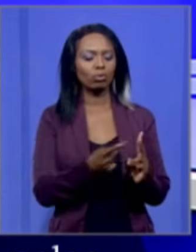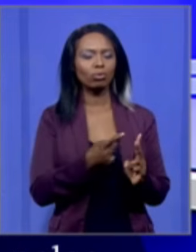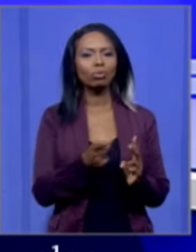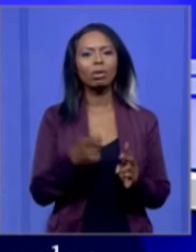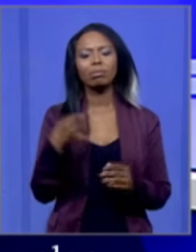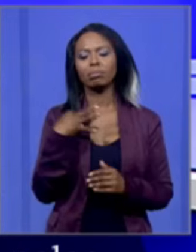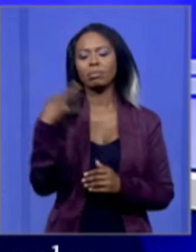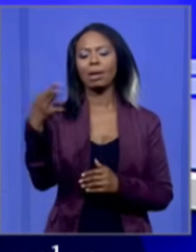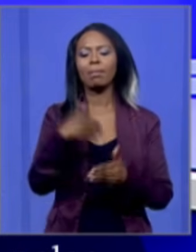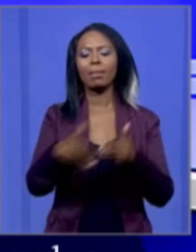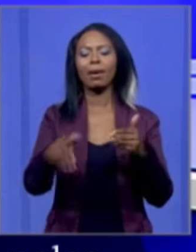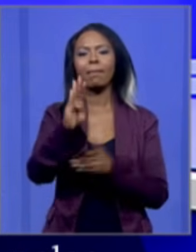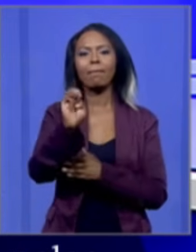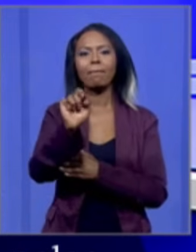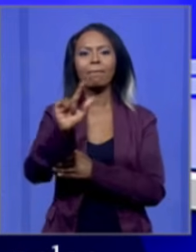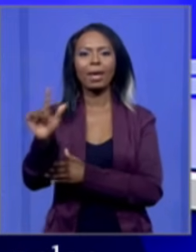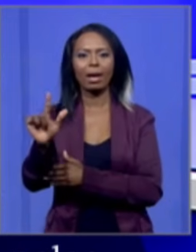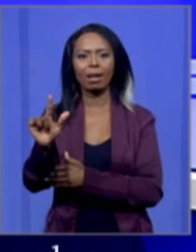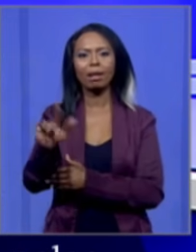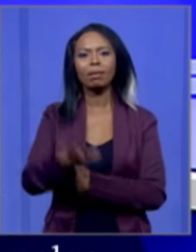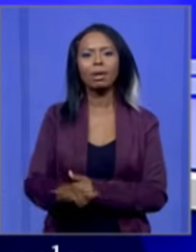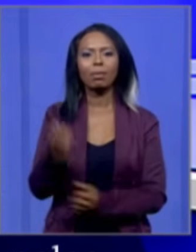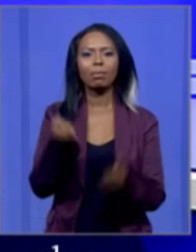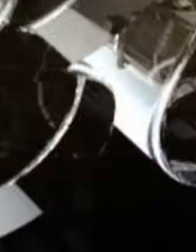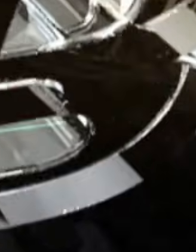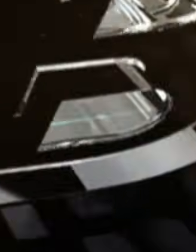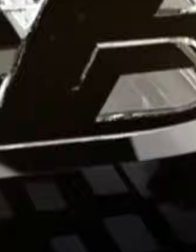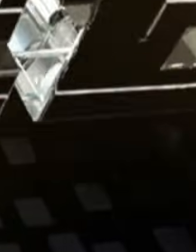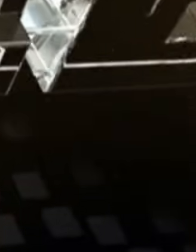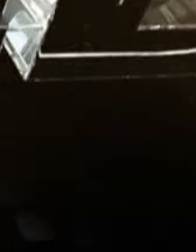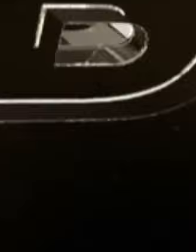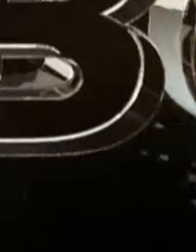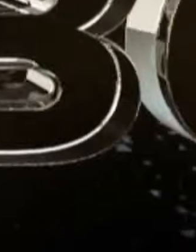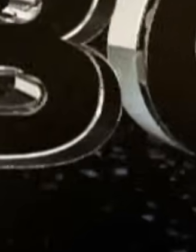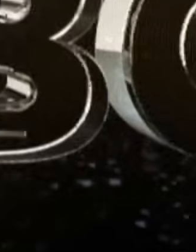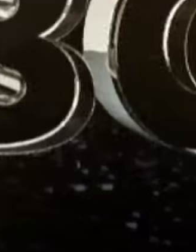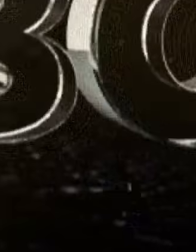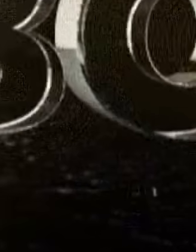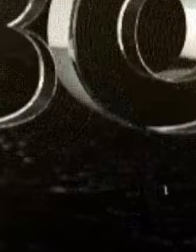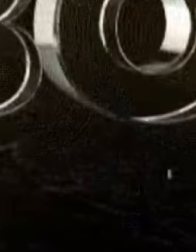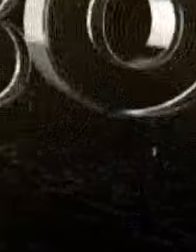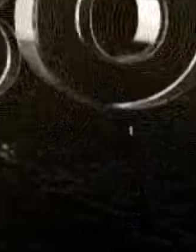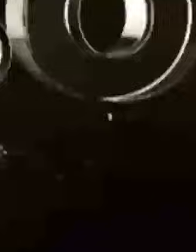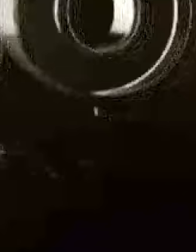peila kgorongtsheko ya maseterata wa Tieversdorp.